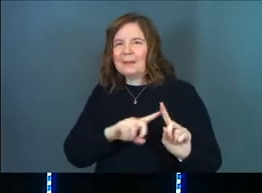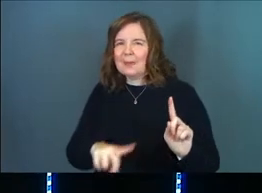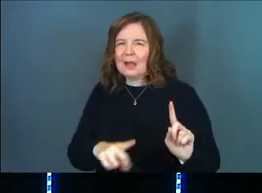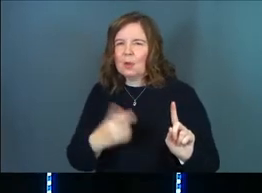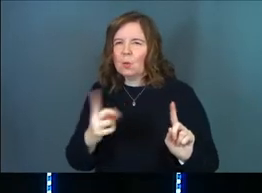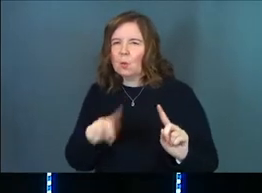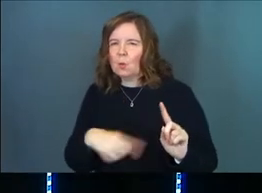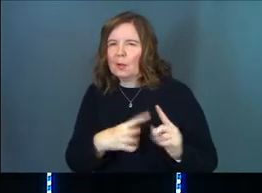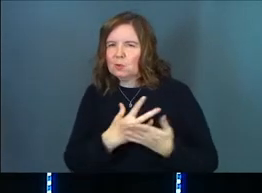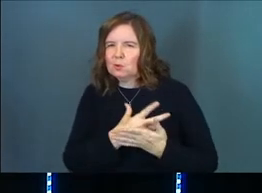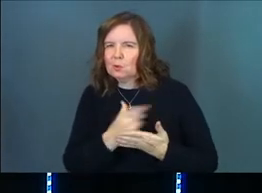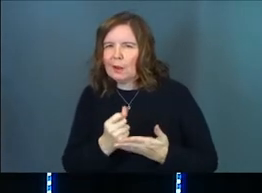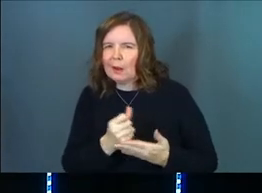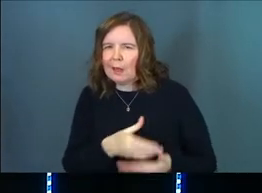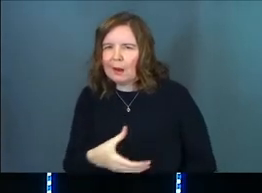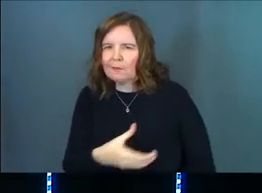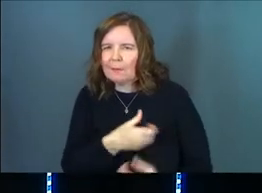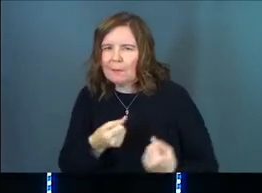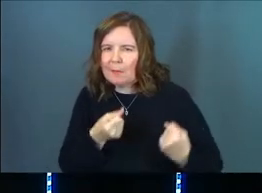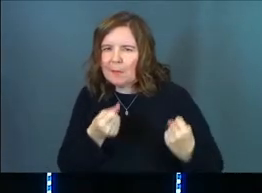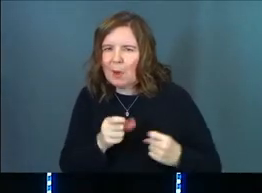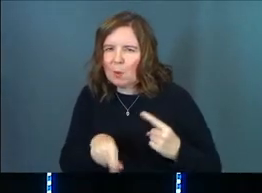but at what point do you run out, Jesus?